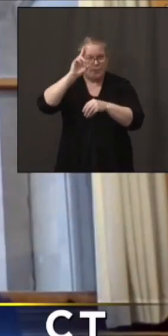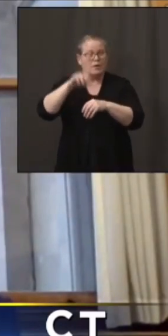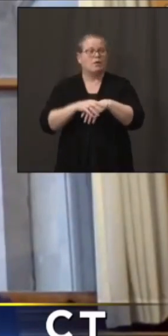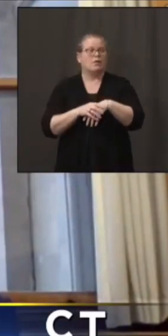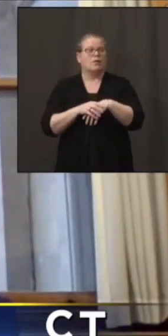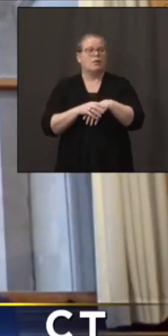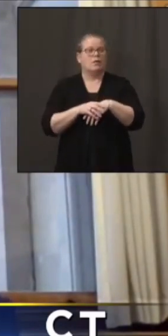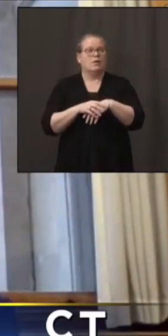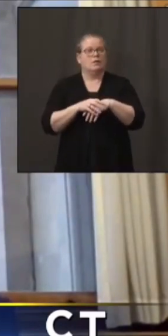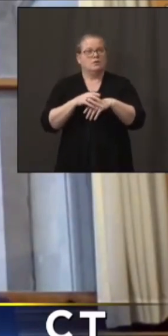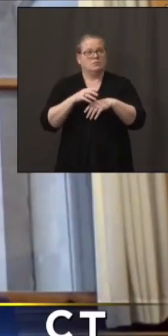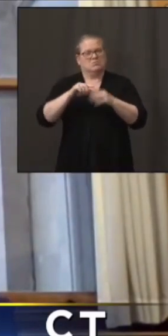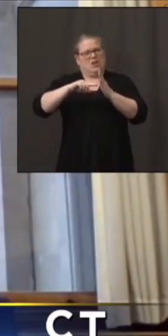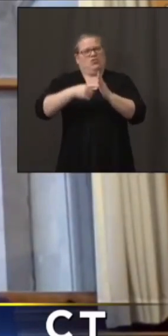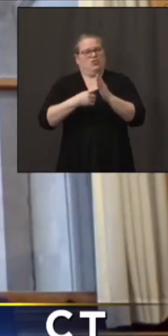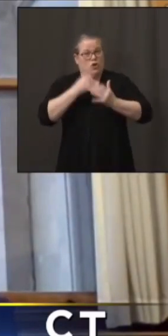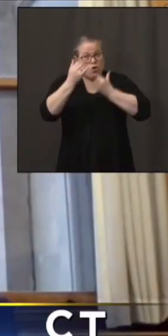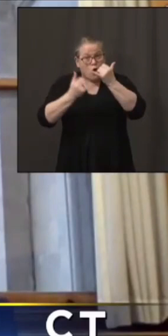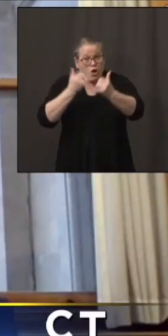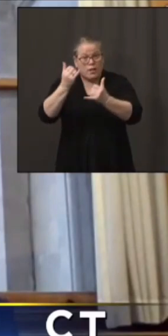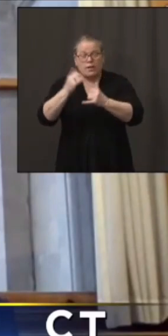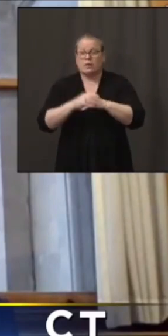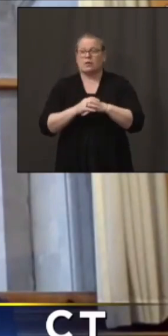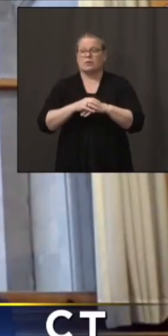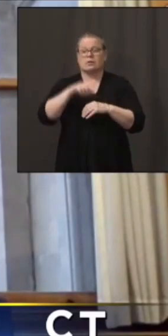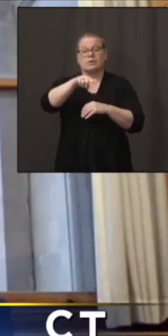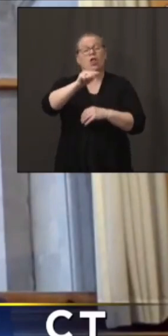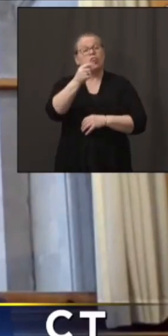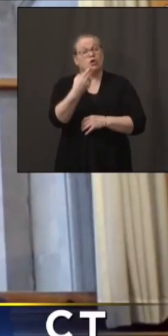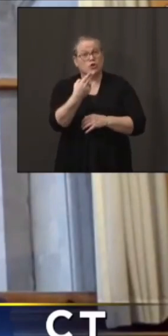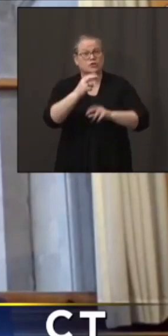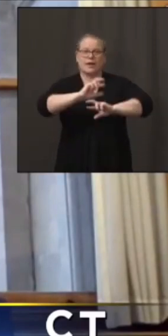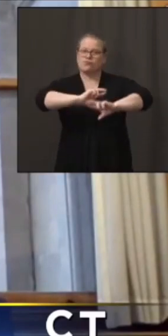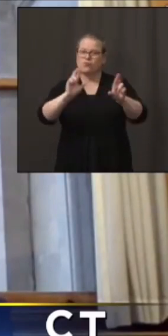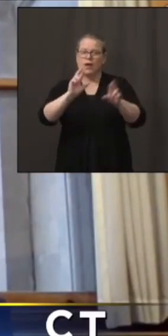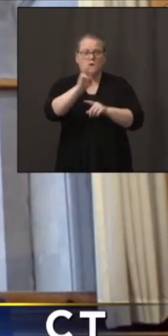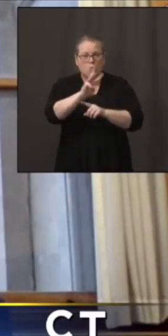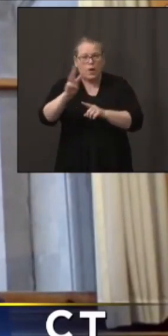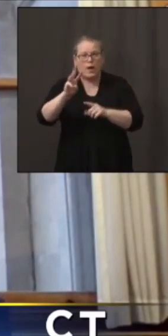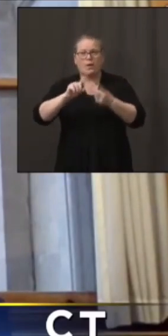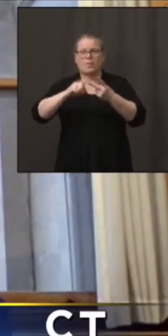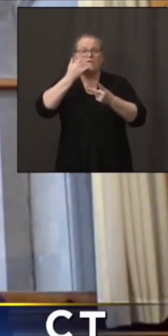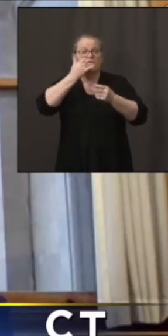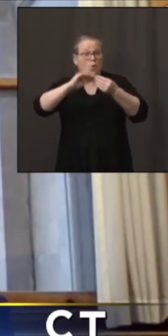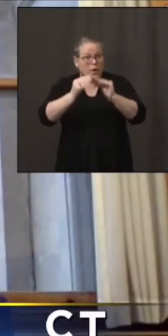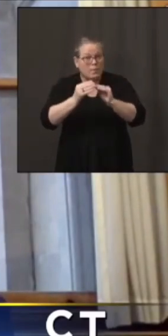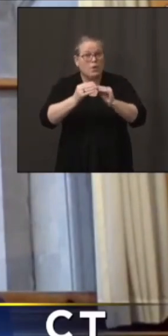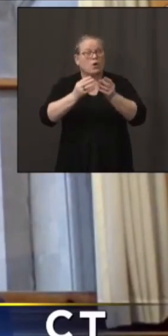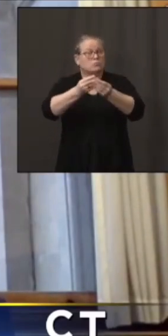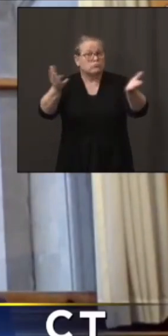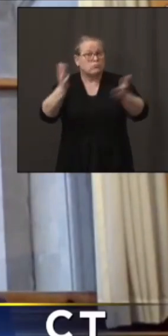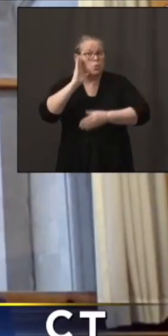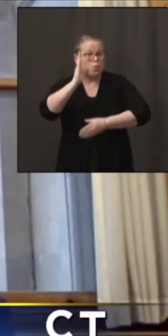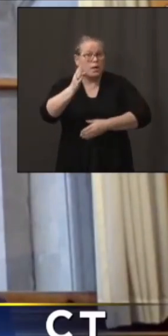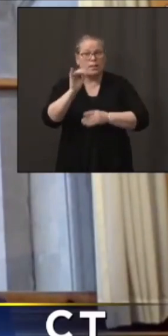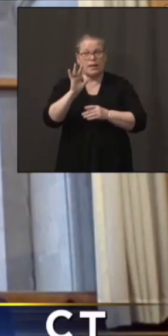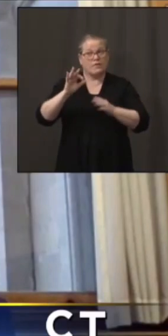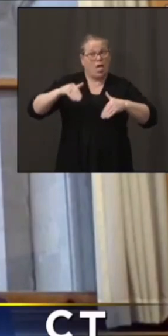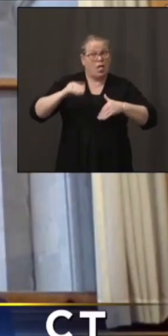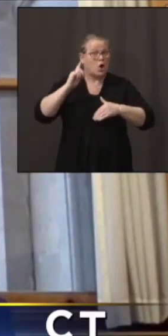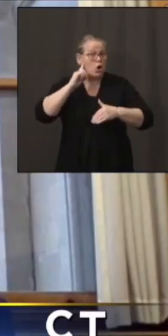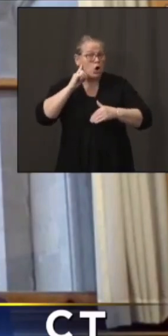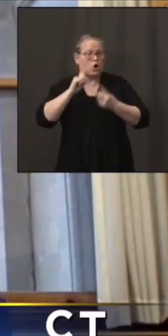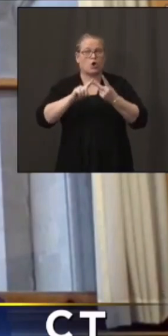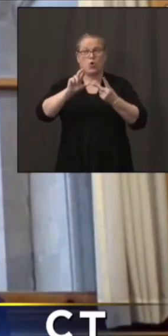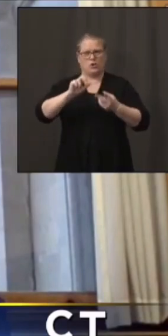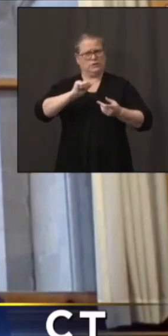as the governor mentioned, there'll be a website, there'll be a phone number for people to call if you haven't heard from someone or you want to take the initiative to book your own appointment.